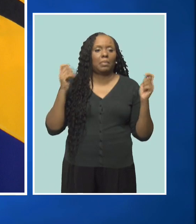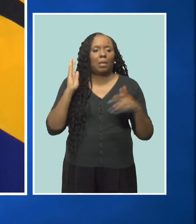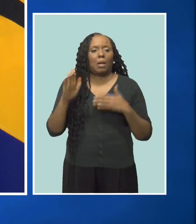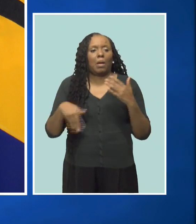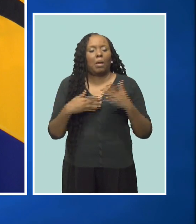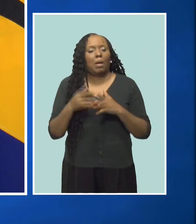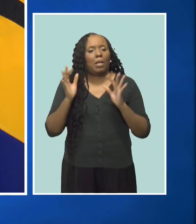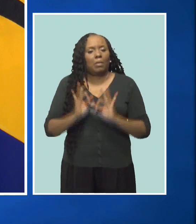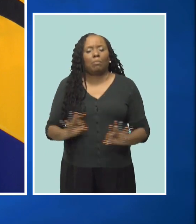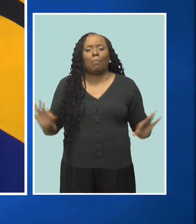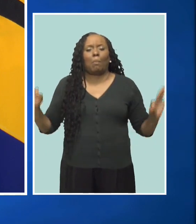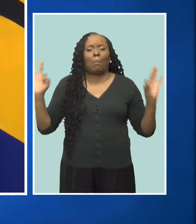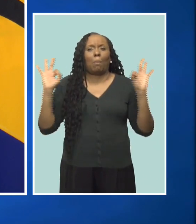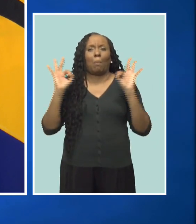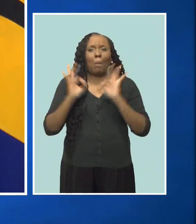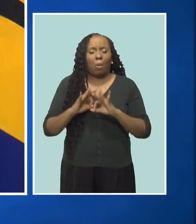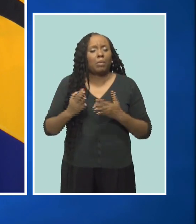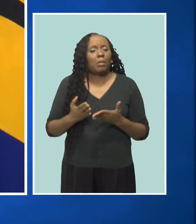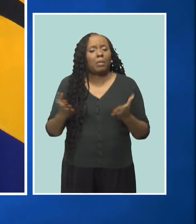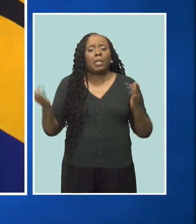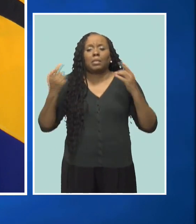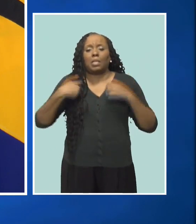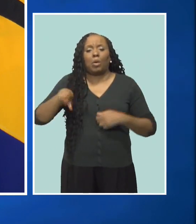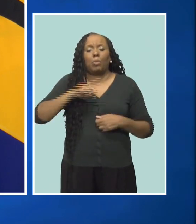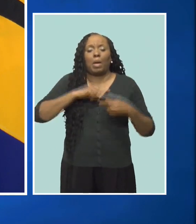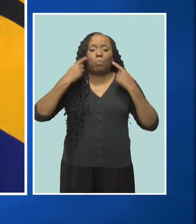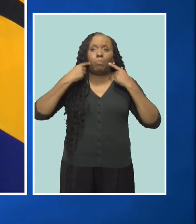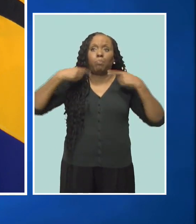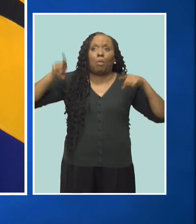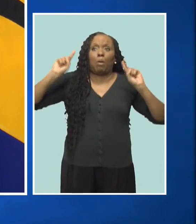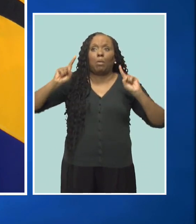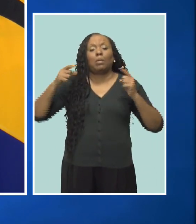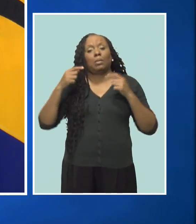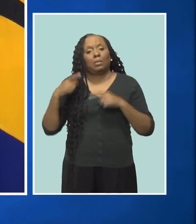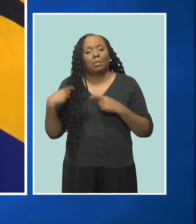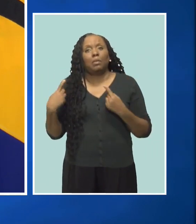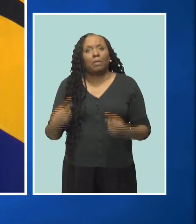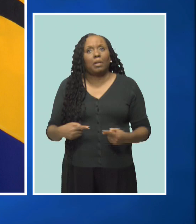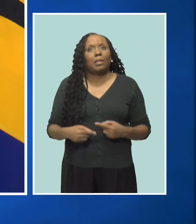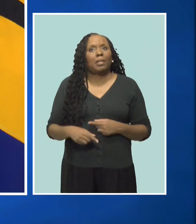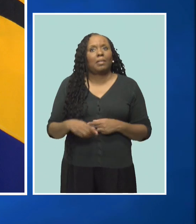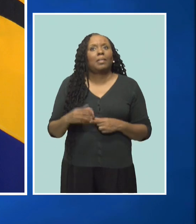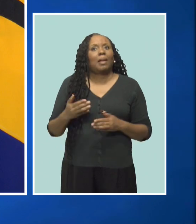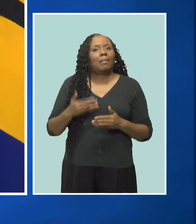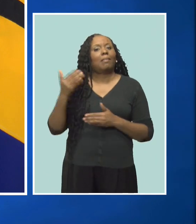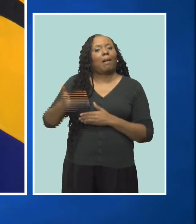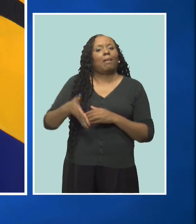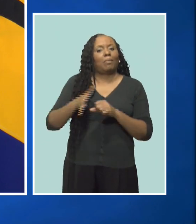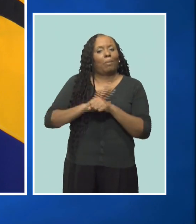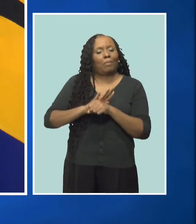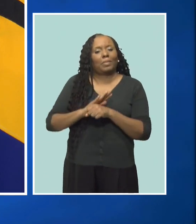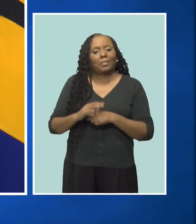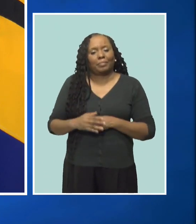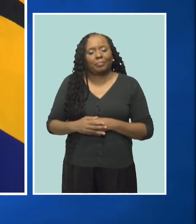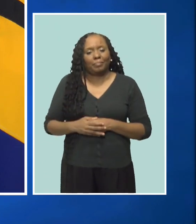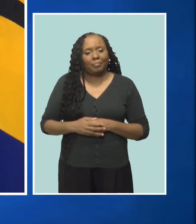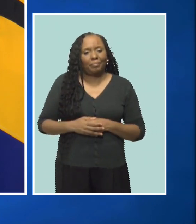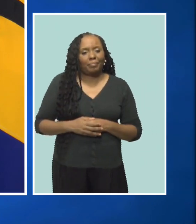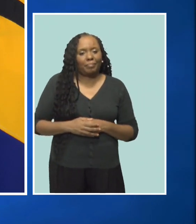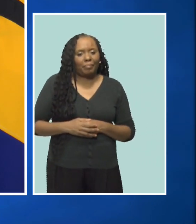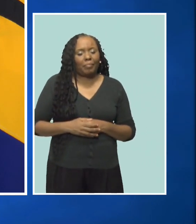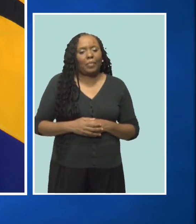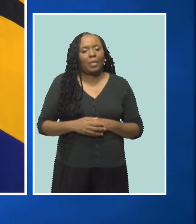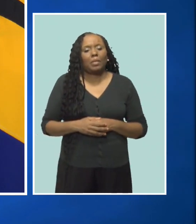things that Barbados has been able to achieve, particularly as we've come out of COVID. But I also want to say the focus